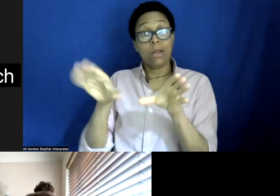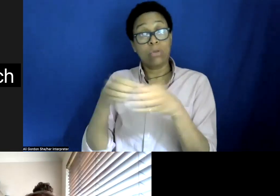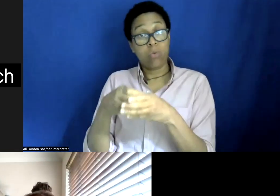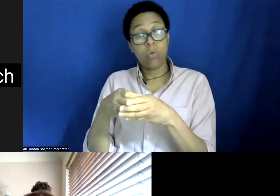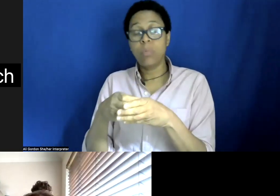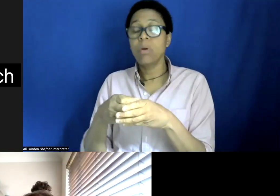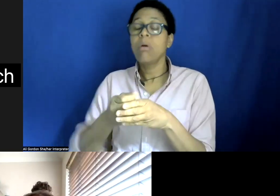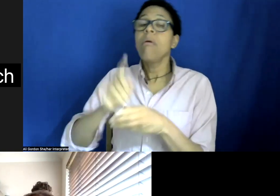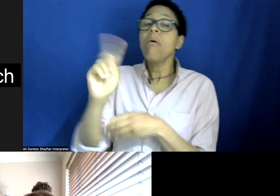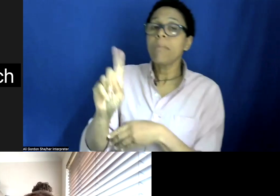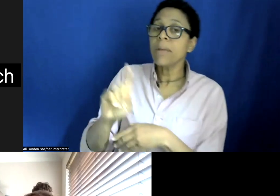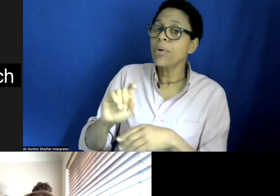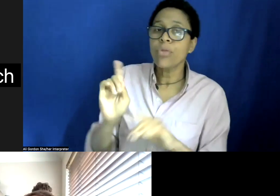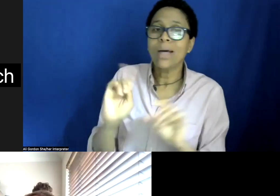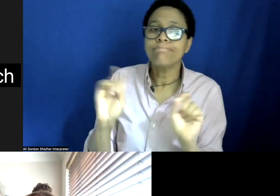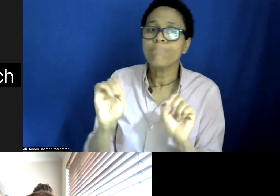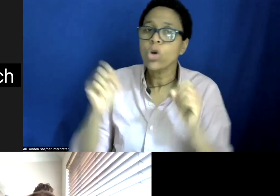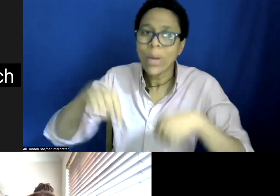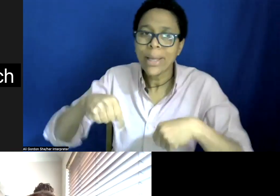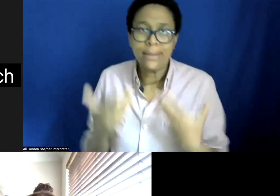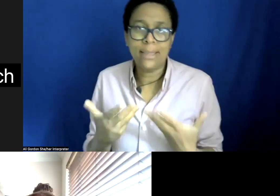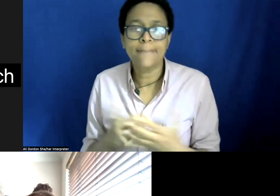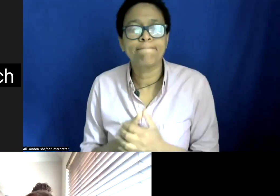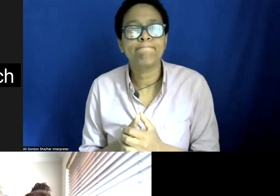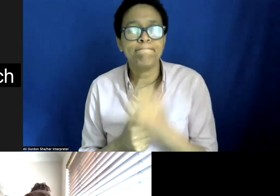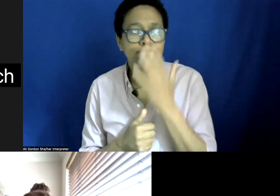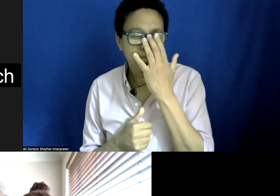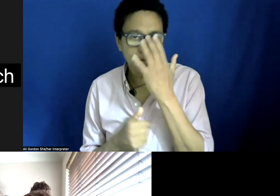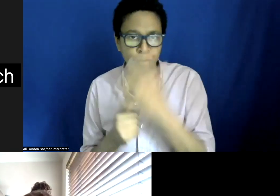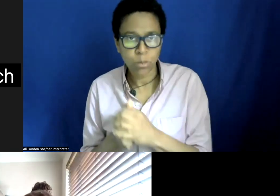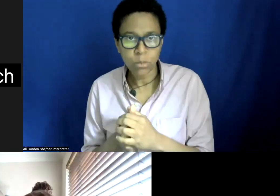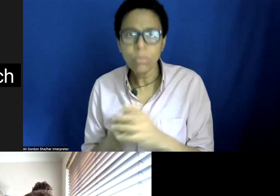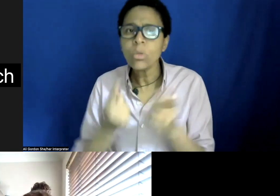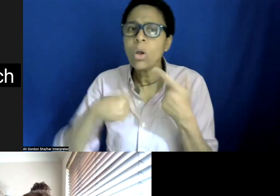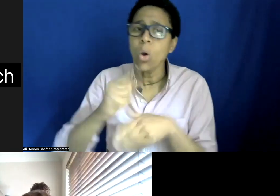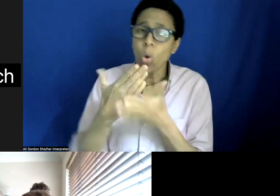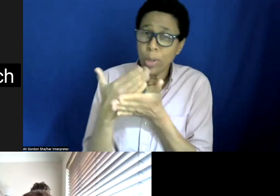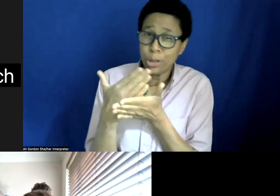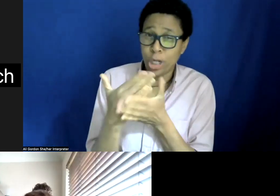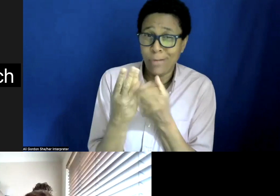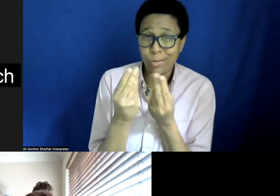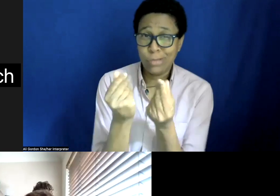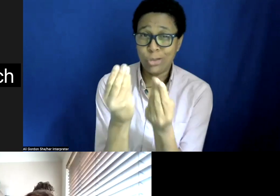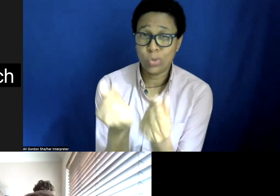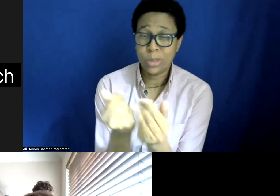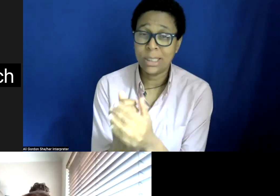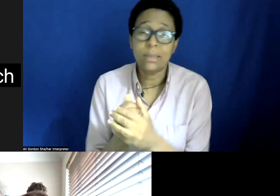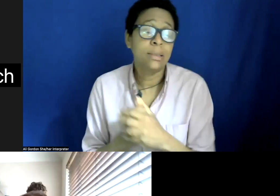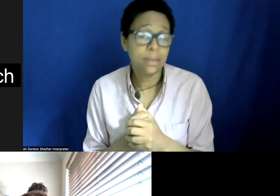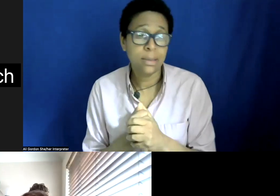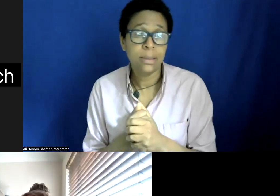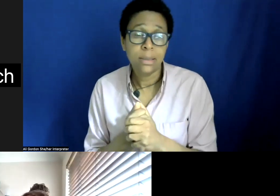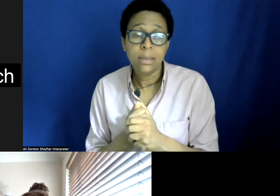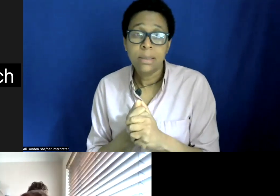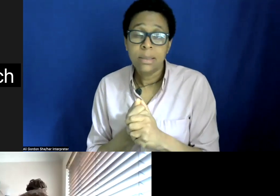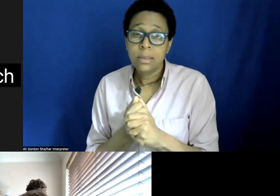also people who haven't been able to make it today. And we'll also be sharing resources. And as Dole mentioned, they're going to put together